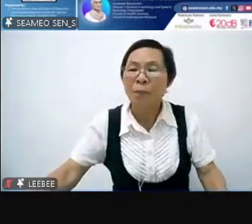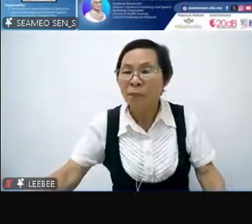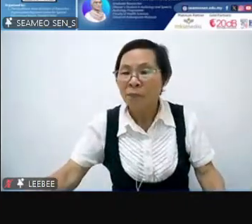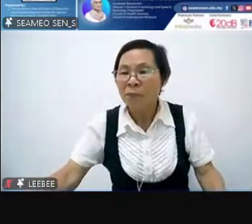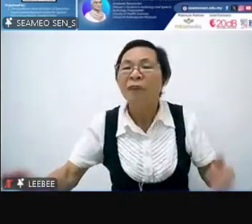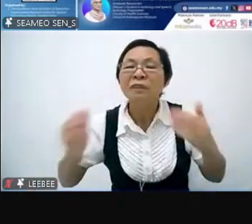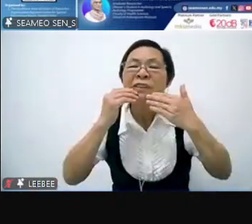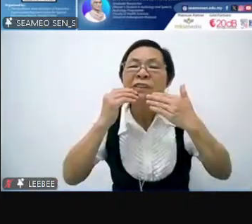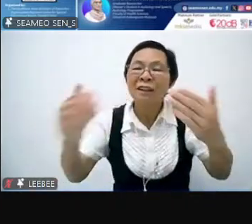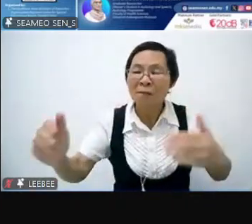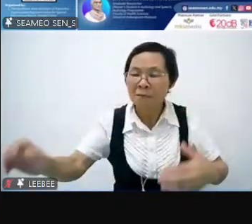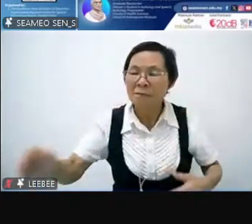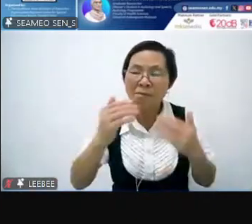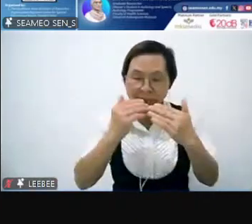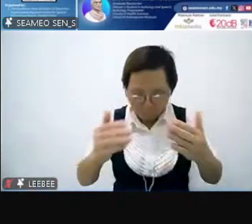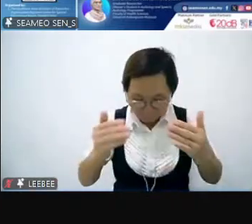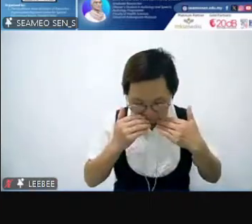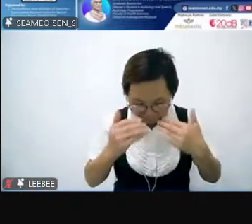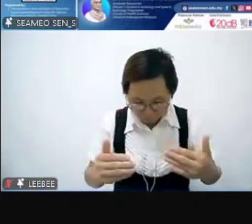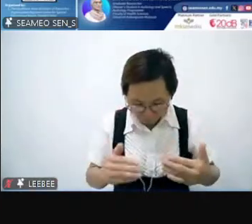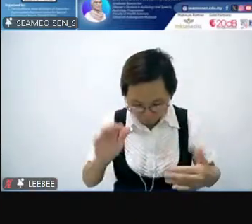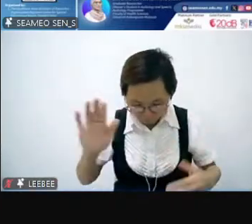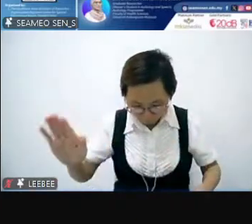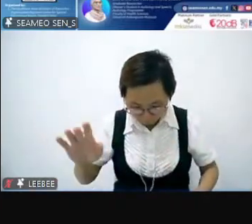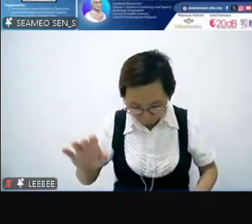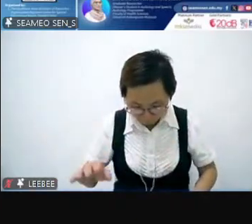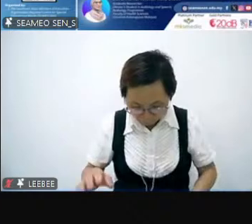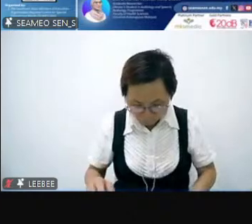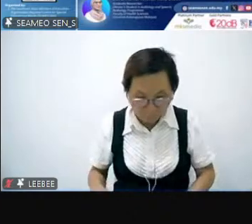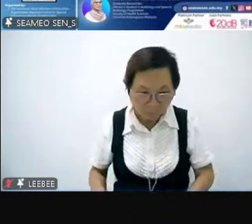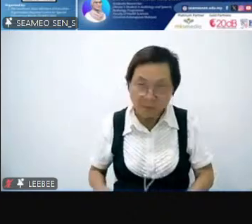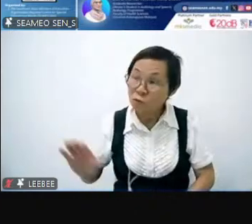Thank you very much for your time.